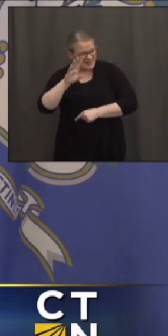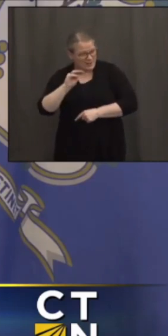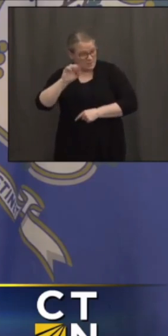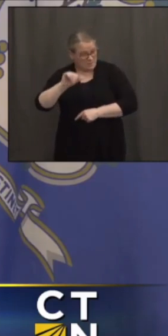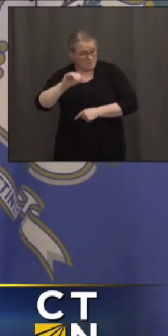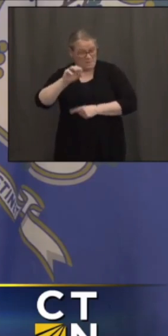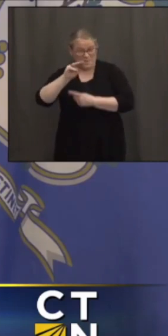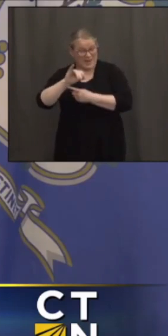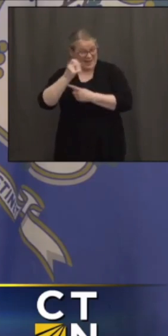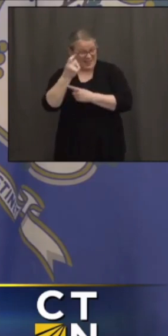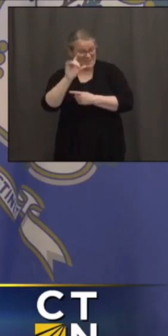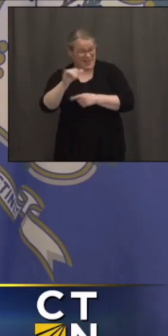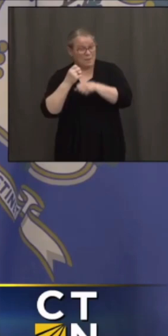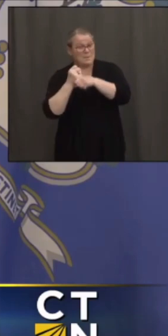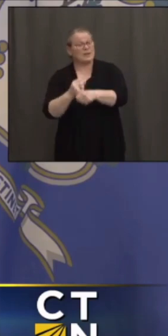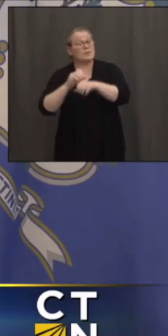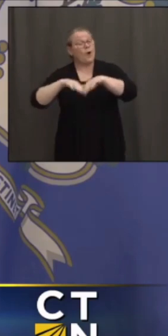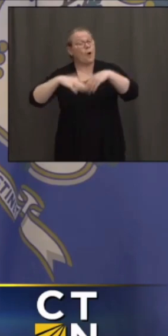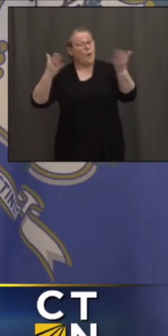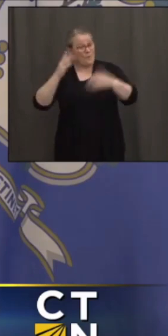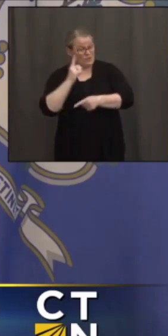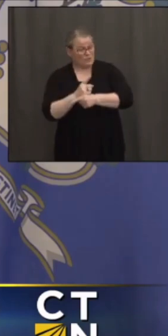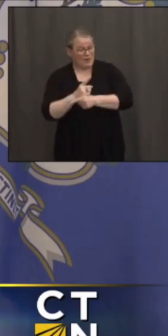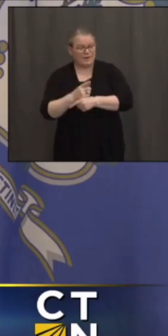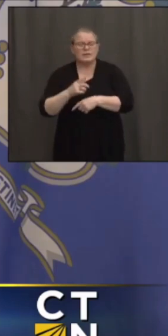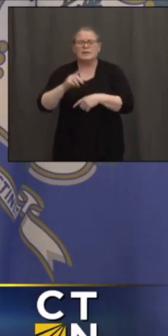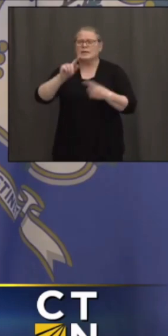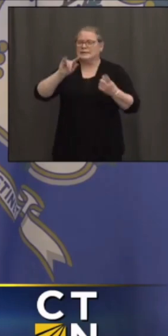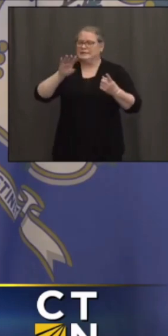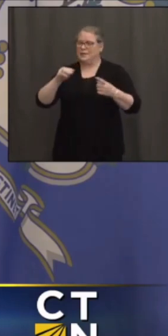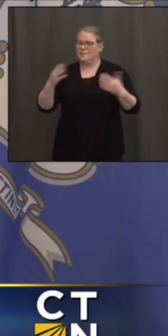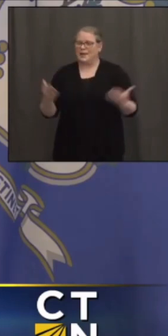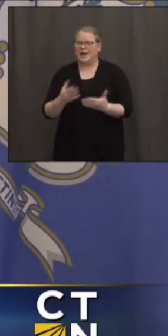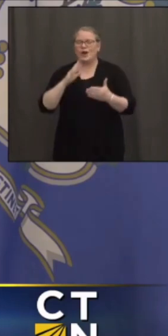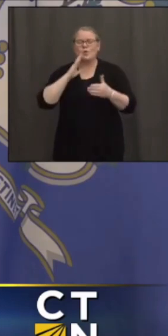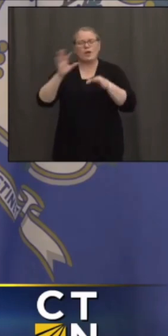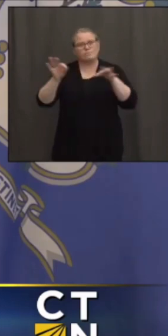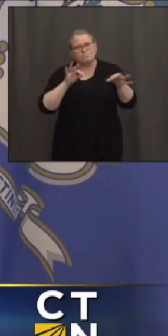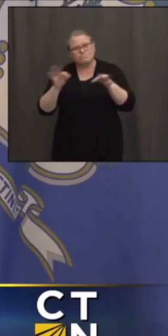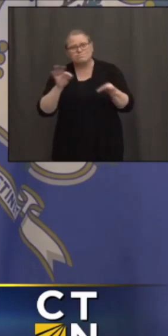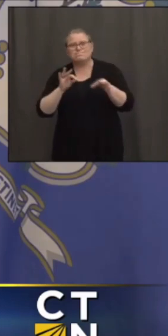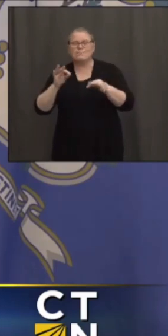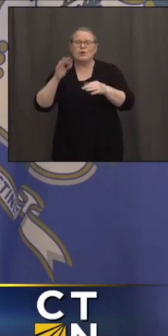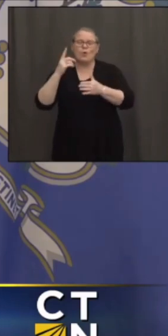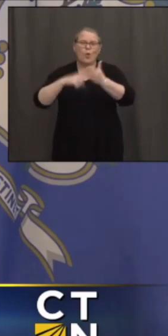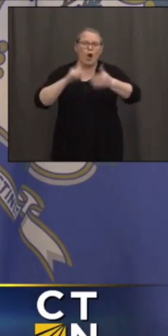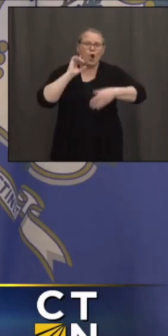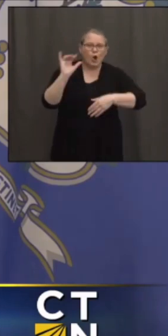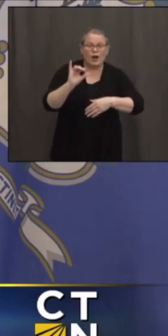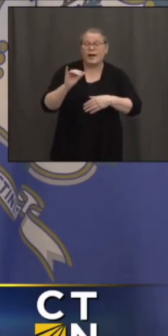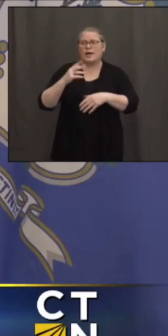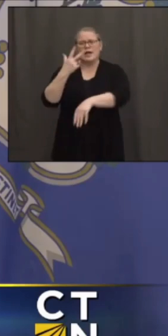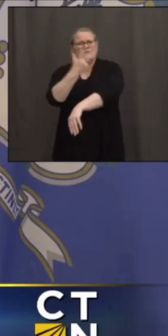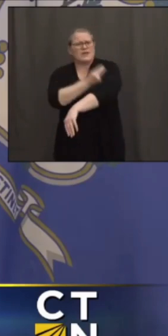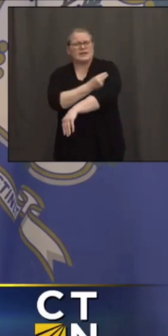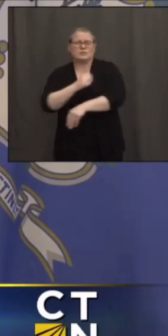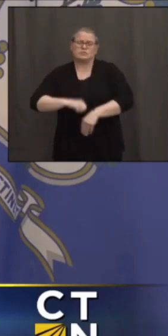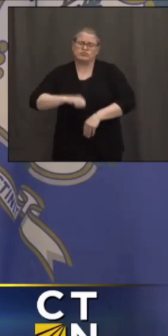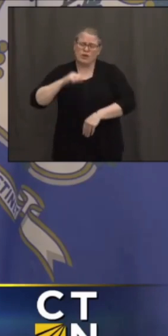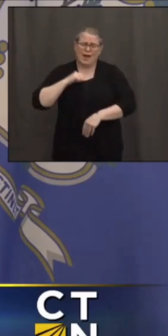And Tim's here to tell you a little bit about what that means, why I'm so proud that we've been doing the vaccinations. We've earned the right